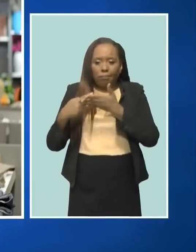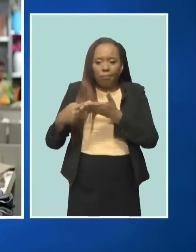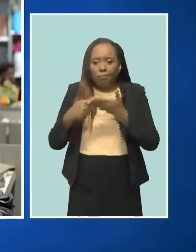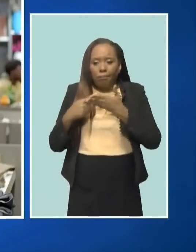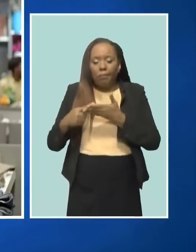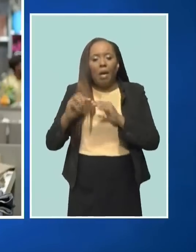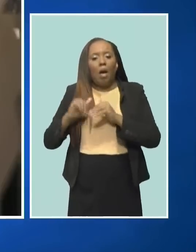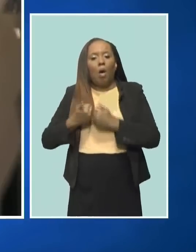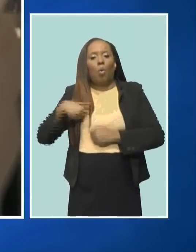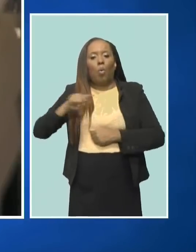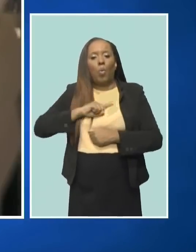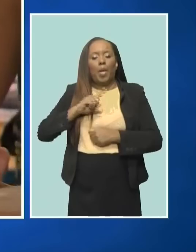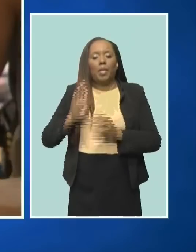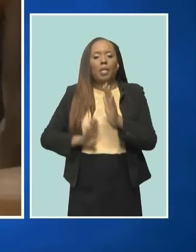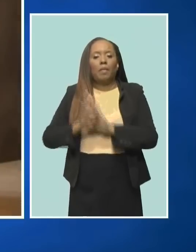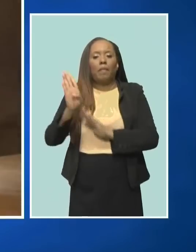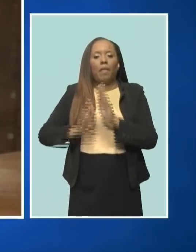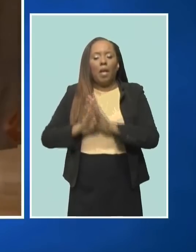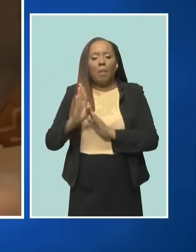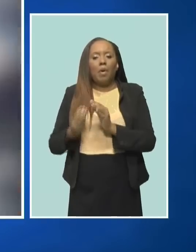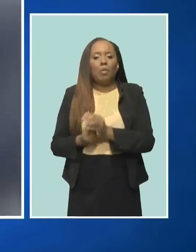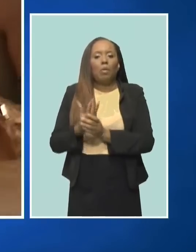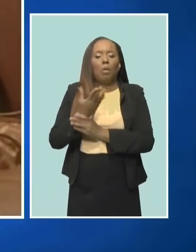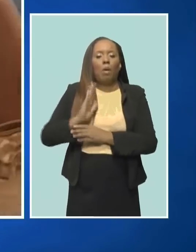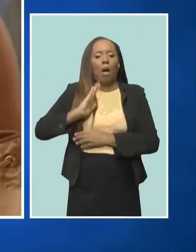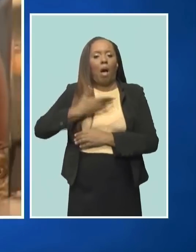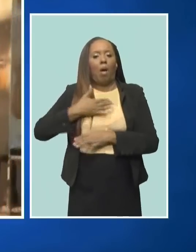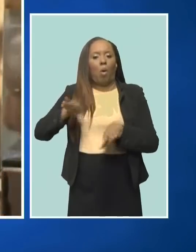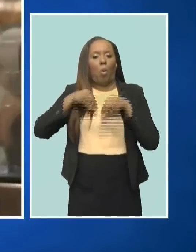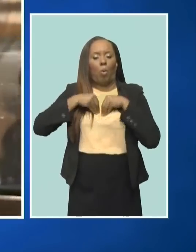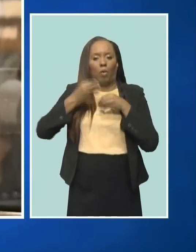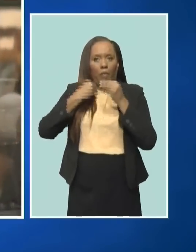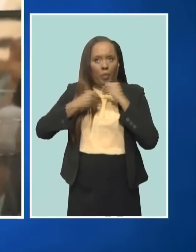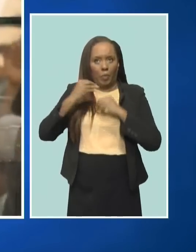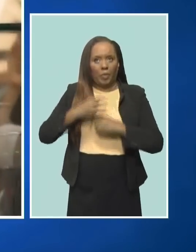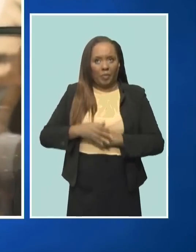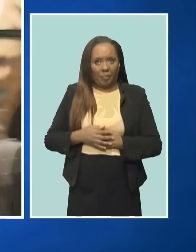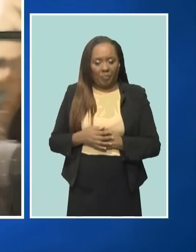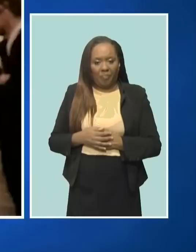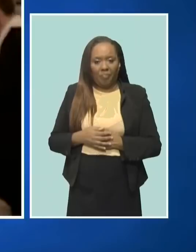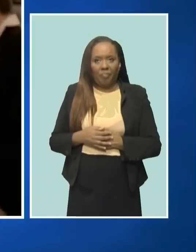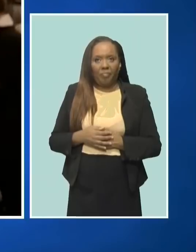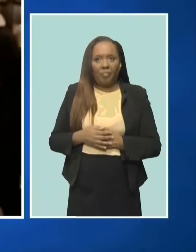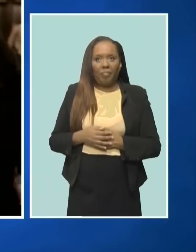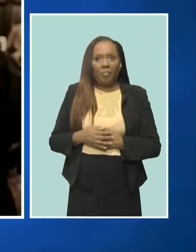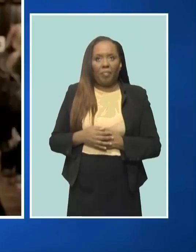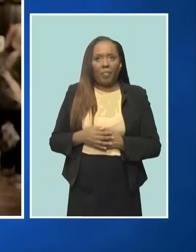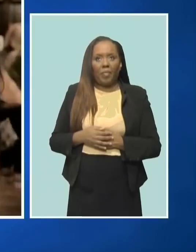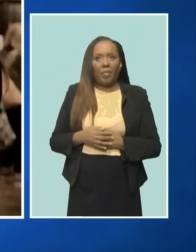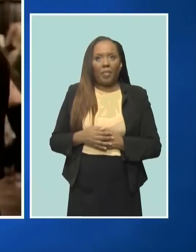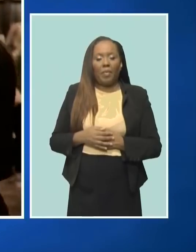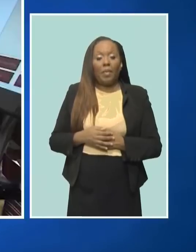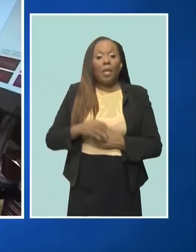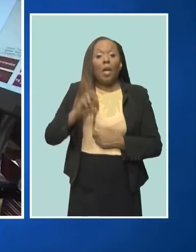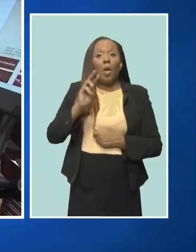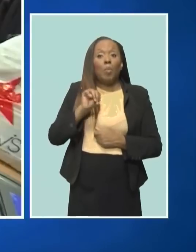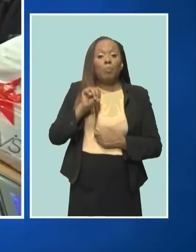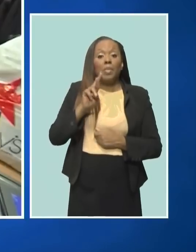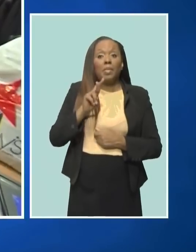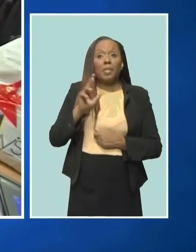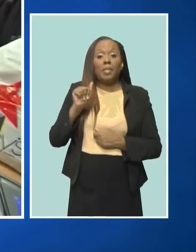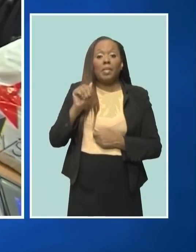Barbados Chamber of Commerce and Industry, Eddie Abed, is also hoping for a resolution. Regrettably, there may be some